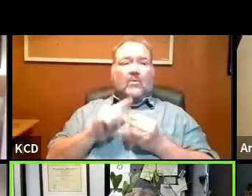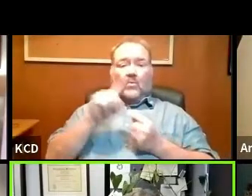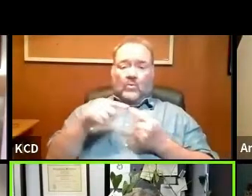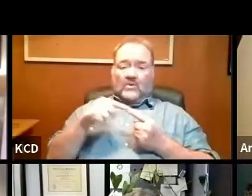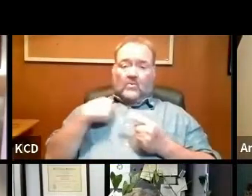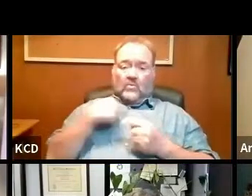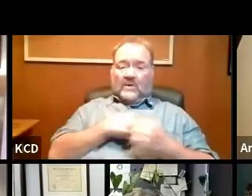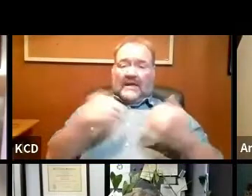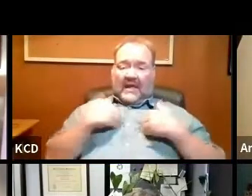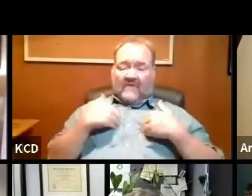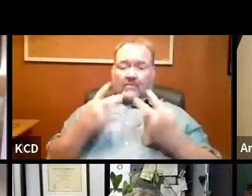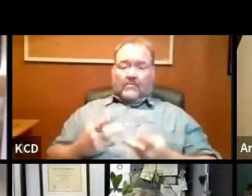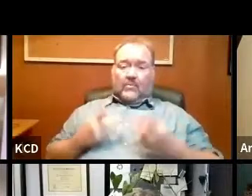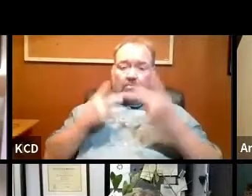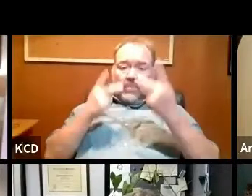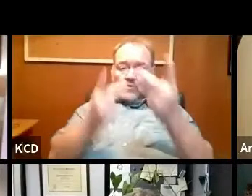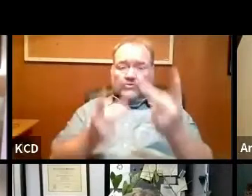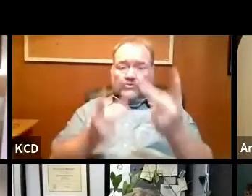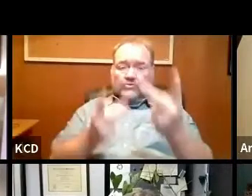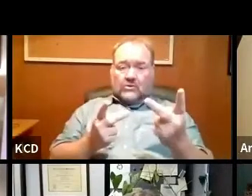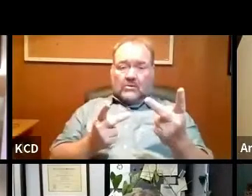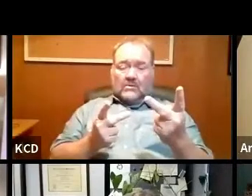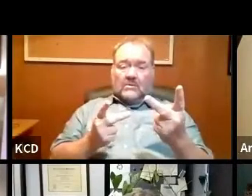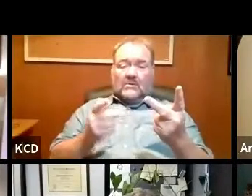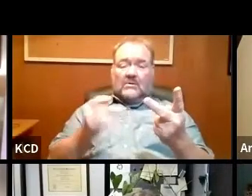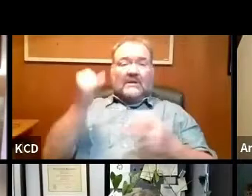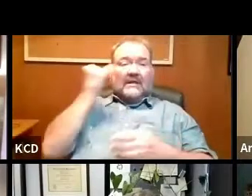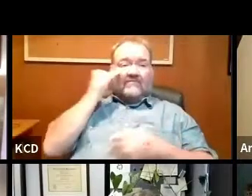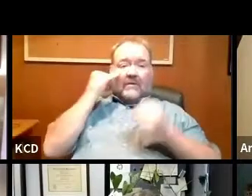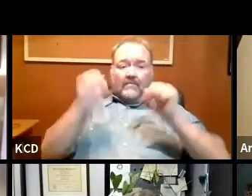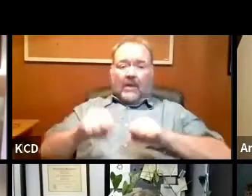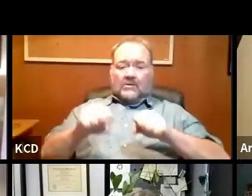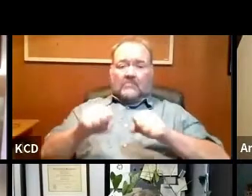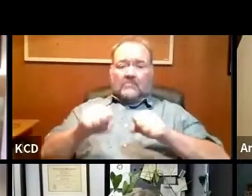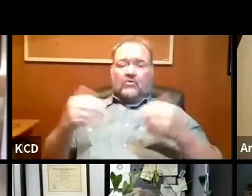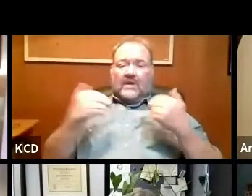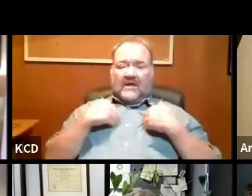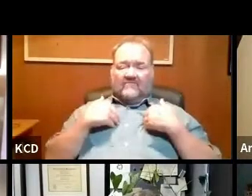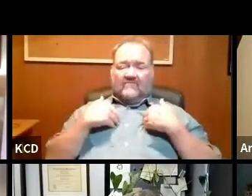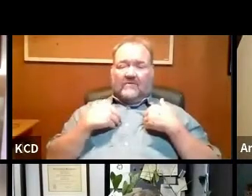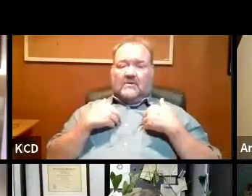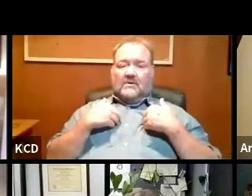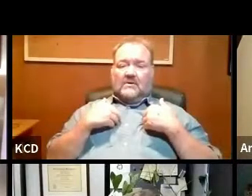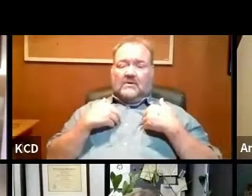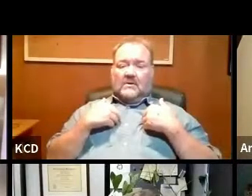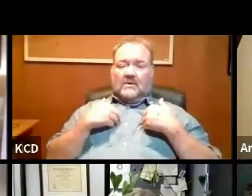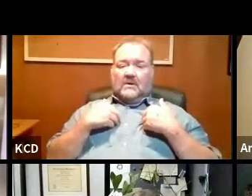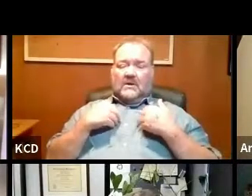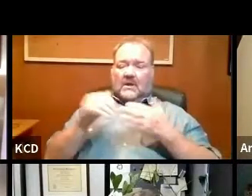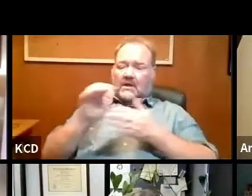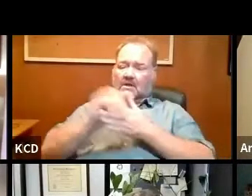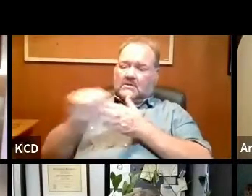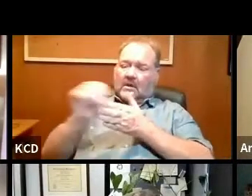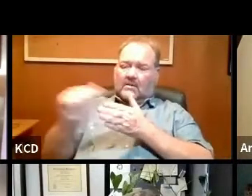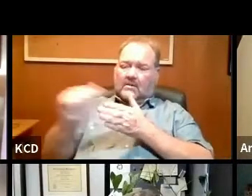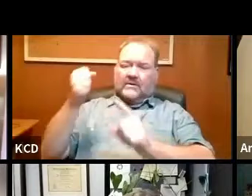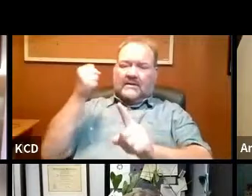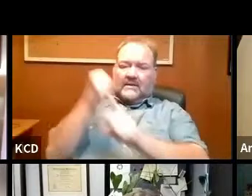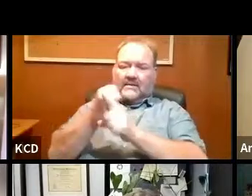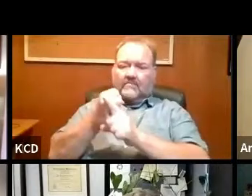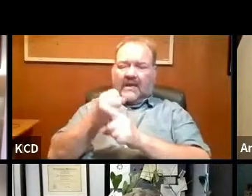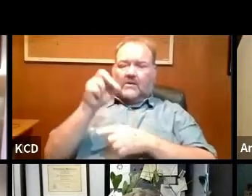a proposal, if it is possible to have a dollar impact or